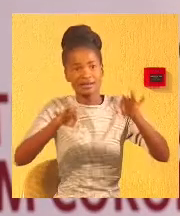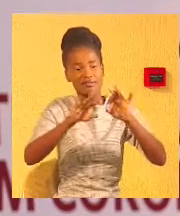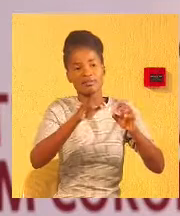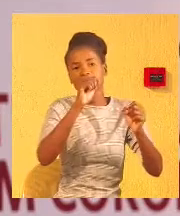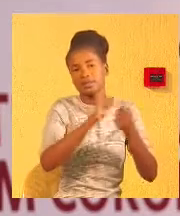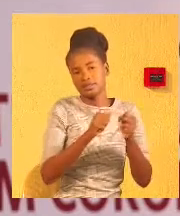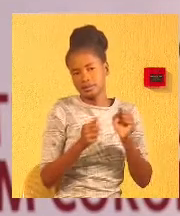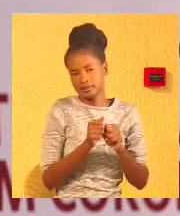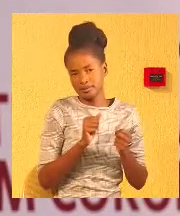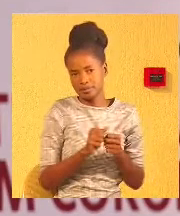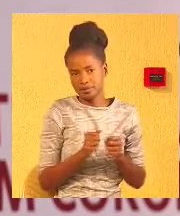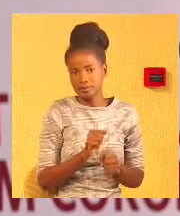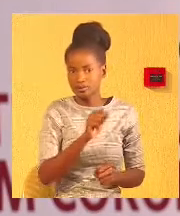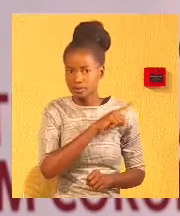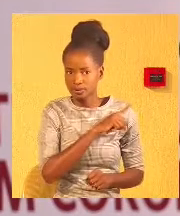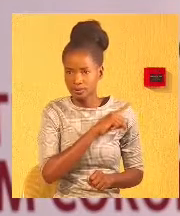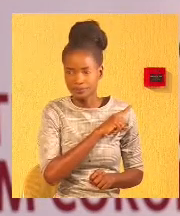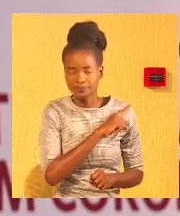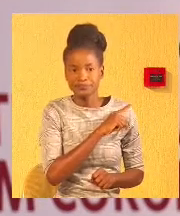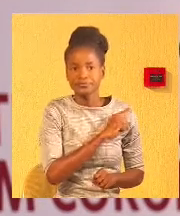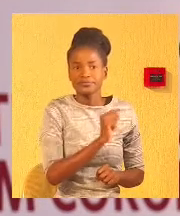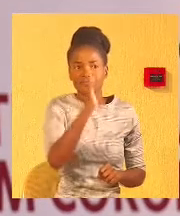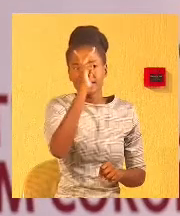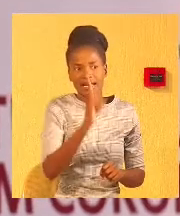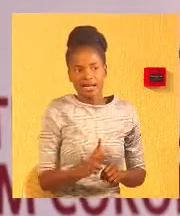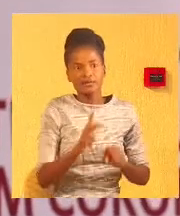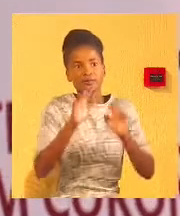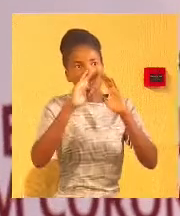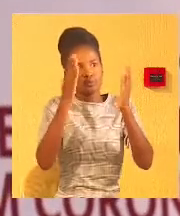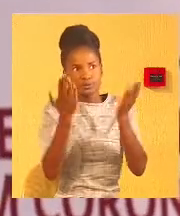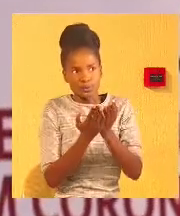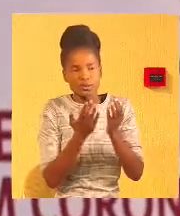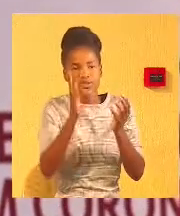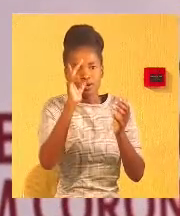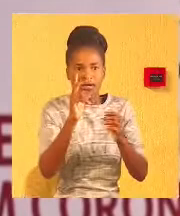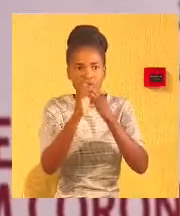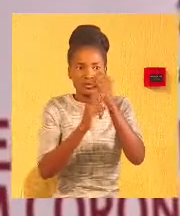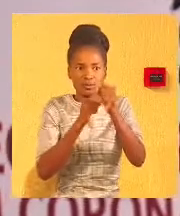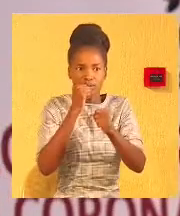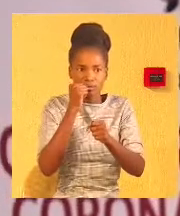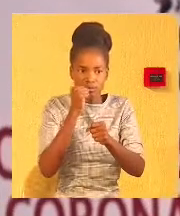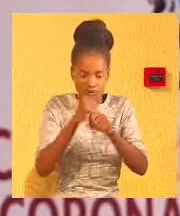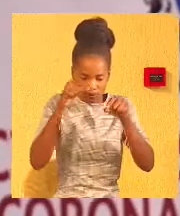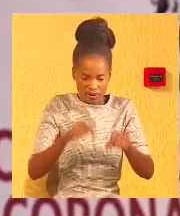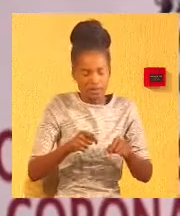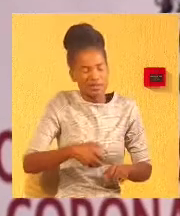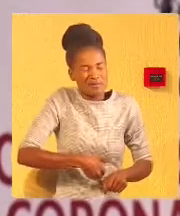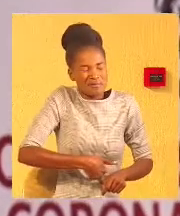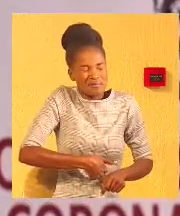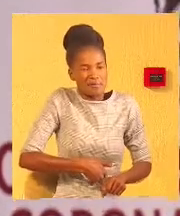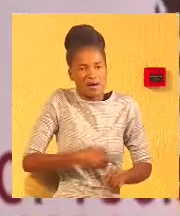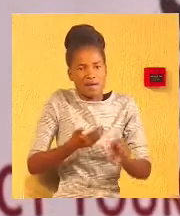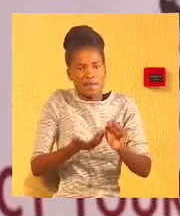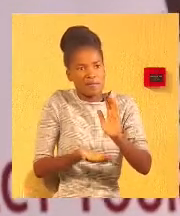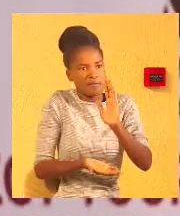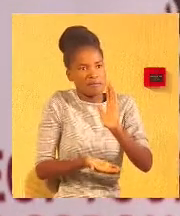of people who will probably have acute hunger this year are likely to increase by over 100 million. So from a